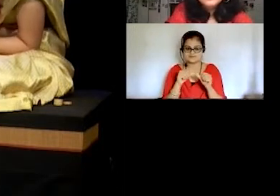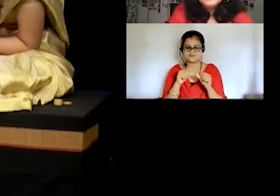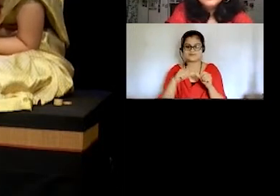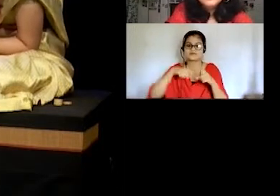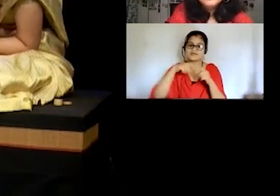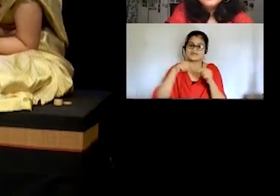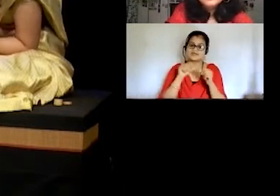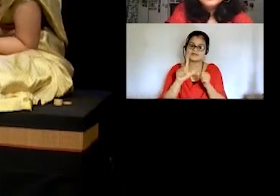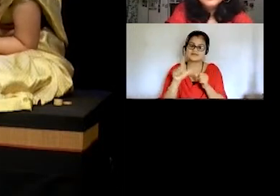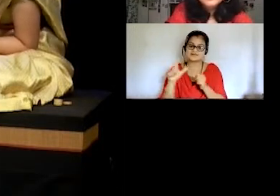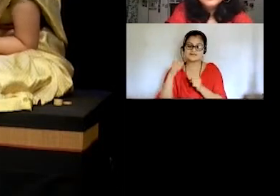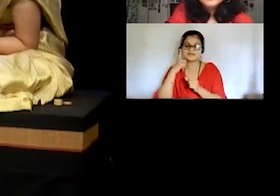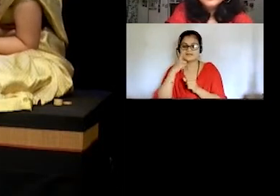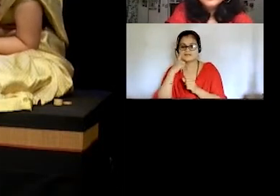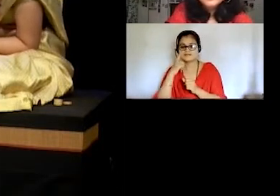kali